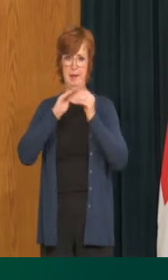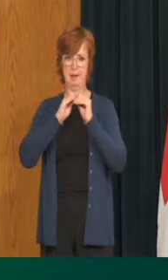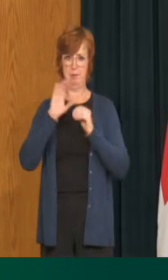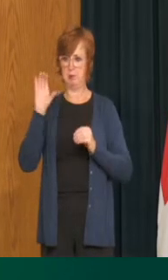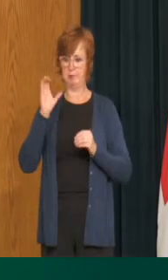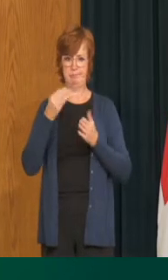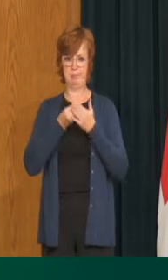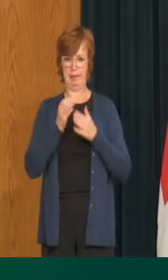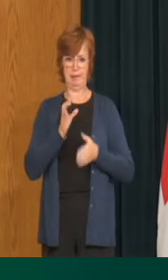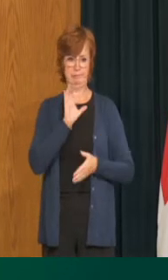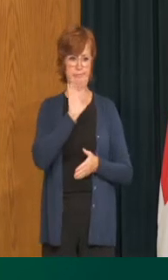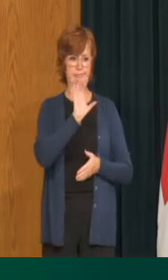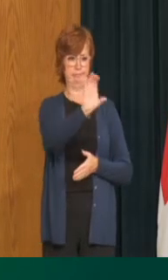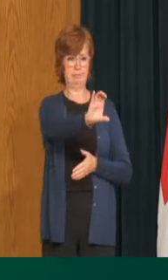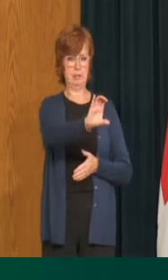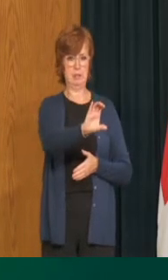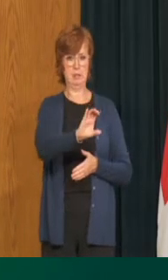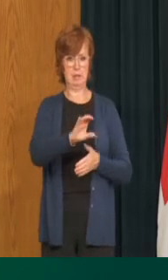can actually